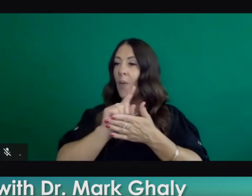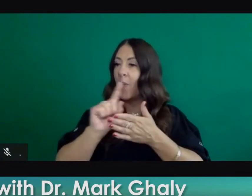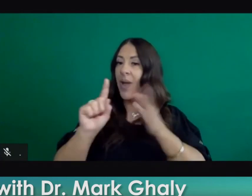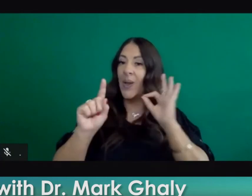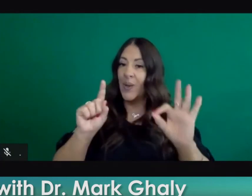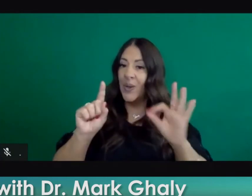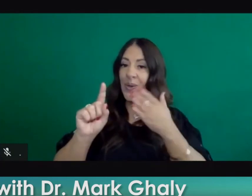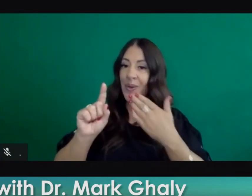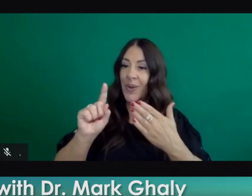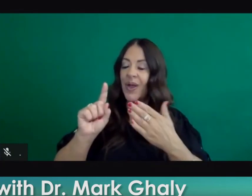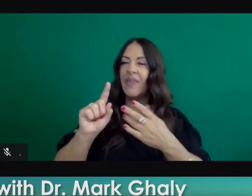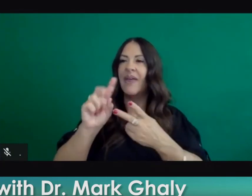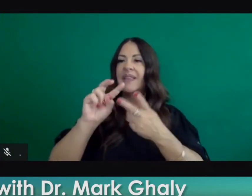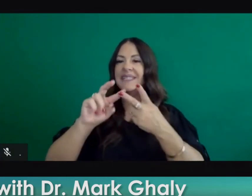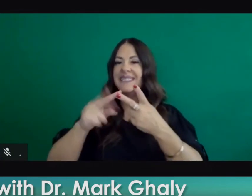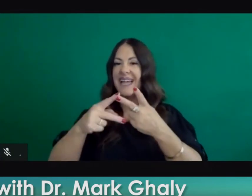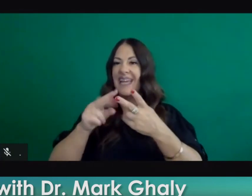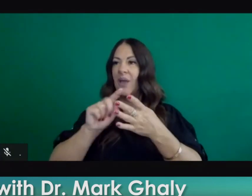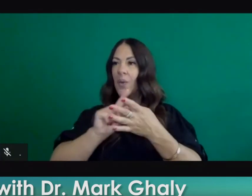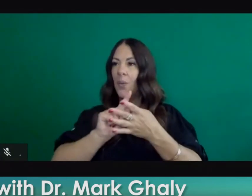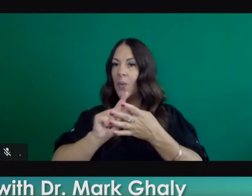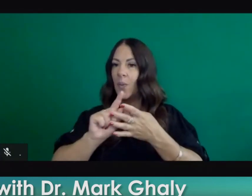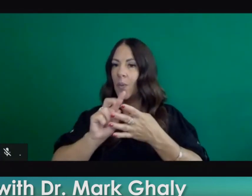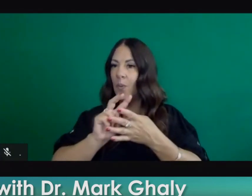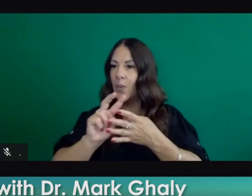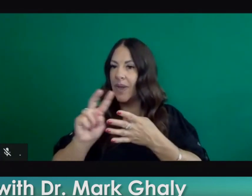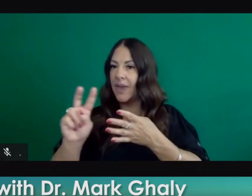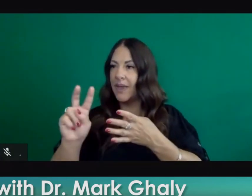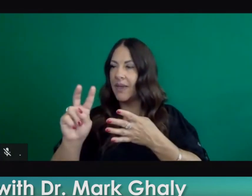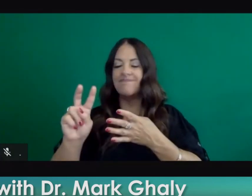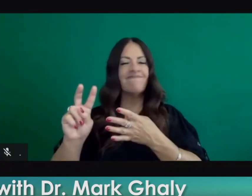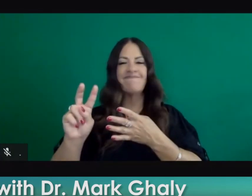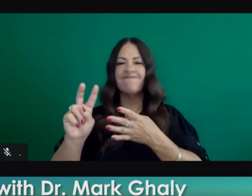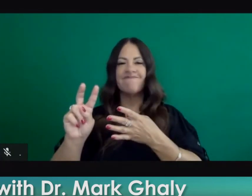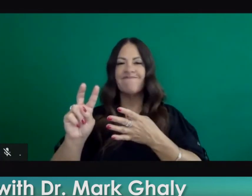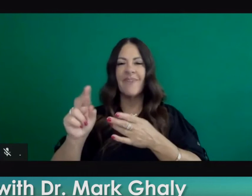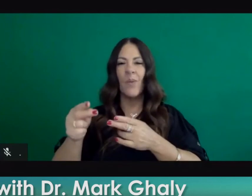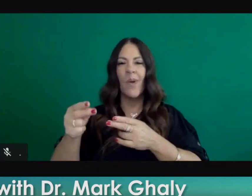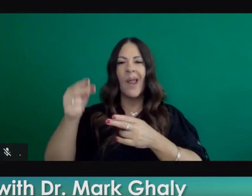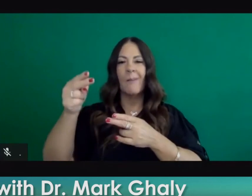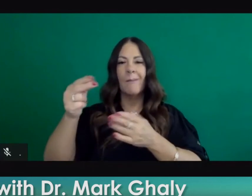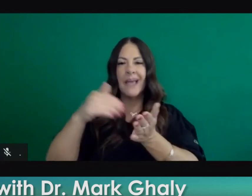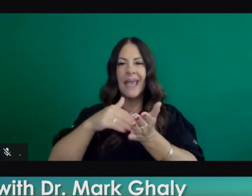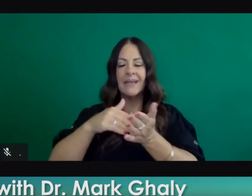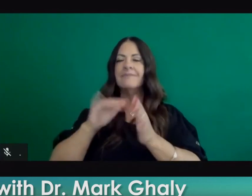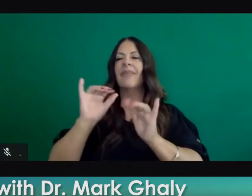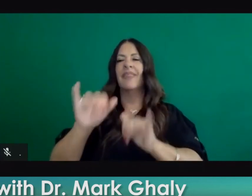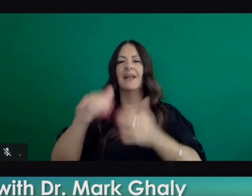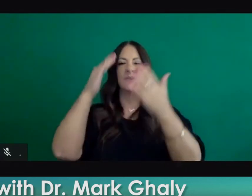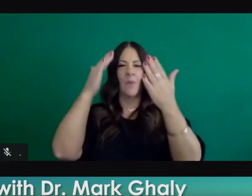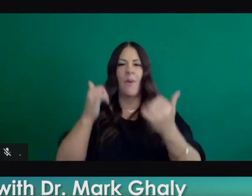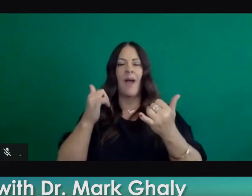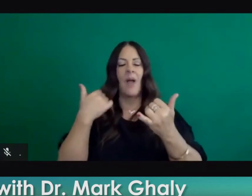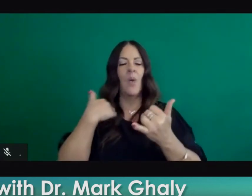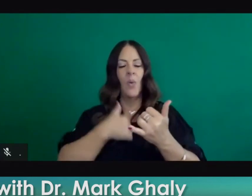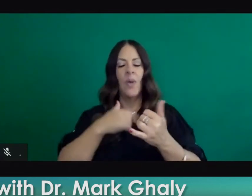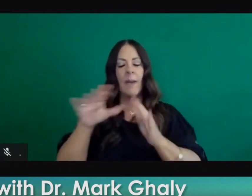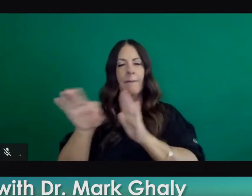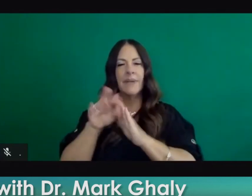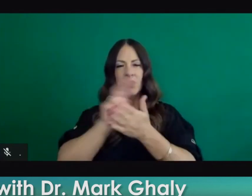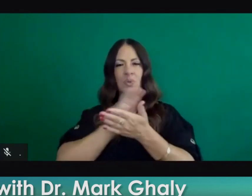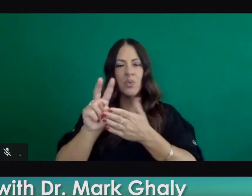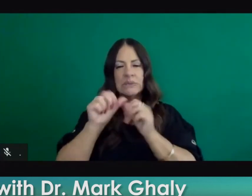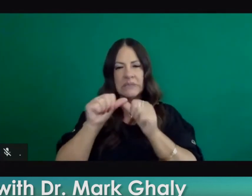it's all to say that we want to continue to see those downward trends. I'll tell you, based on many conversations with the leaders in Ventura,